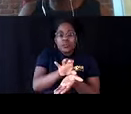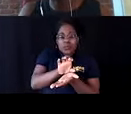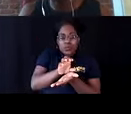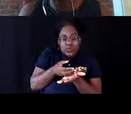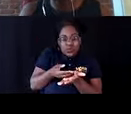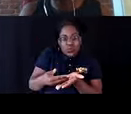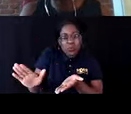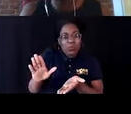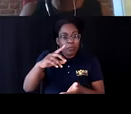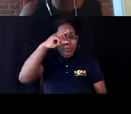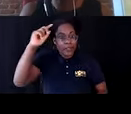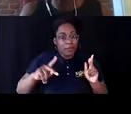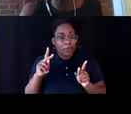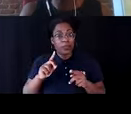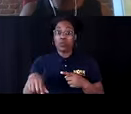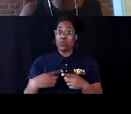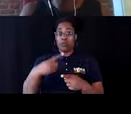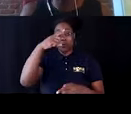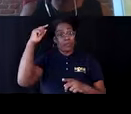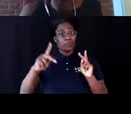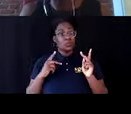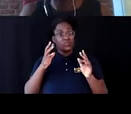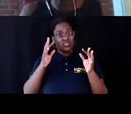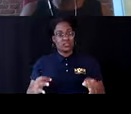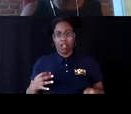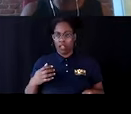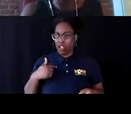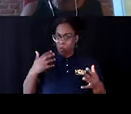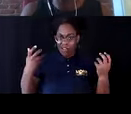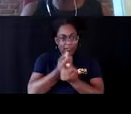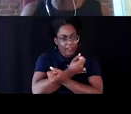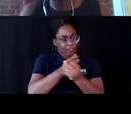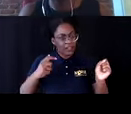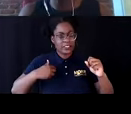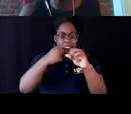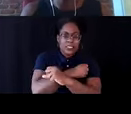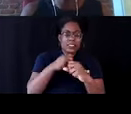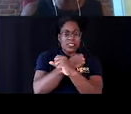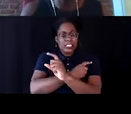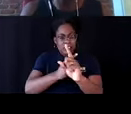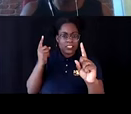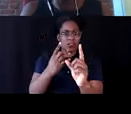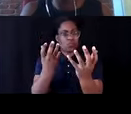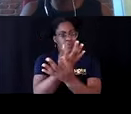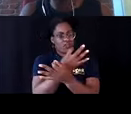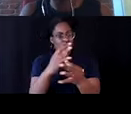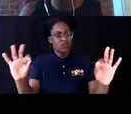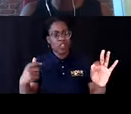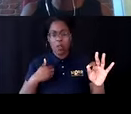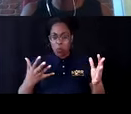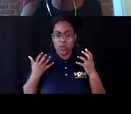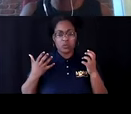fight for our freedom, many times it's been through the ideas of manhood, being a full man, being a full woman, and